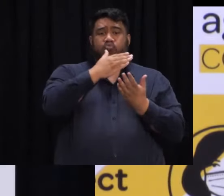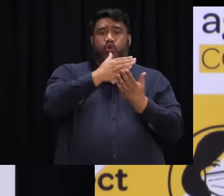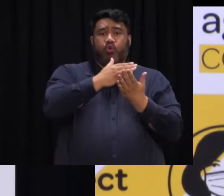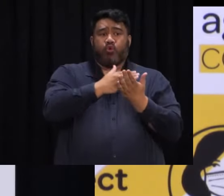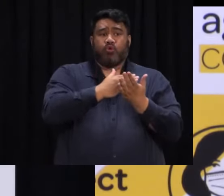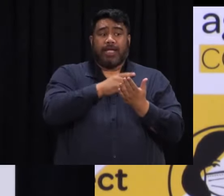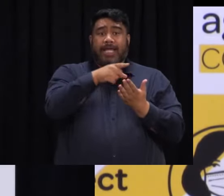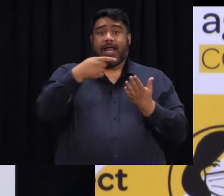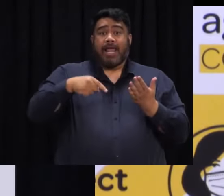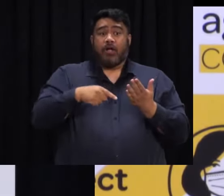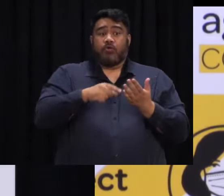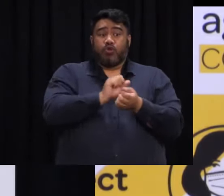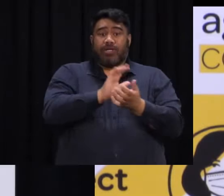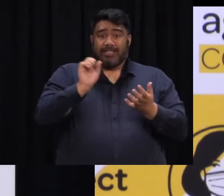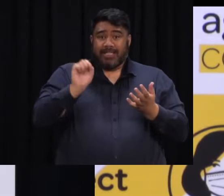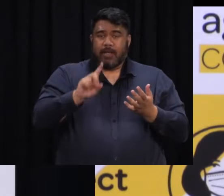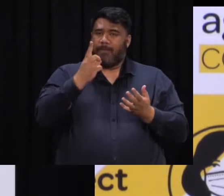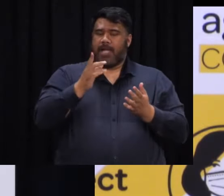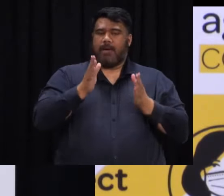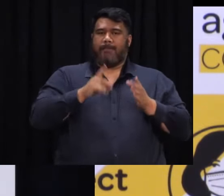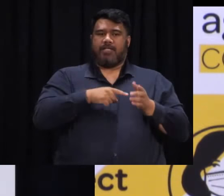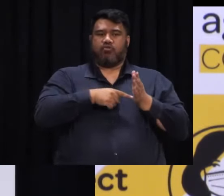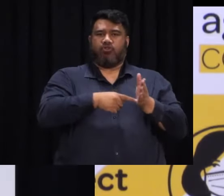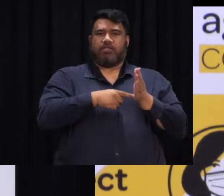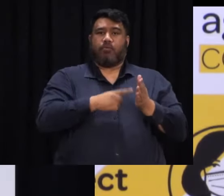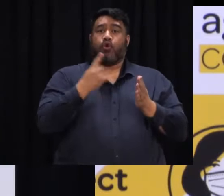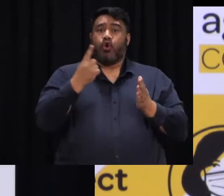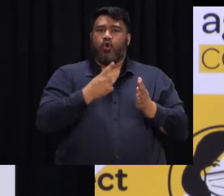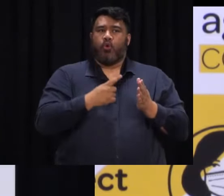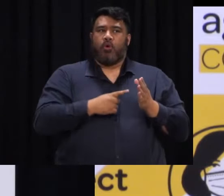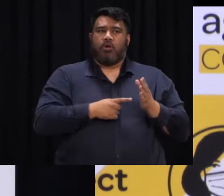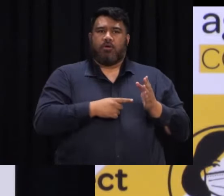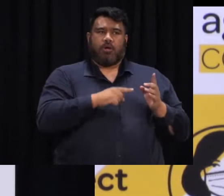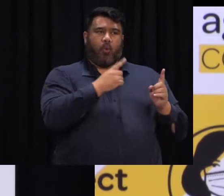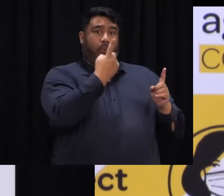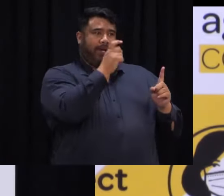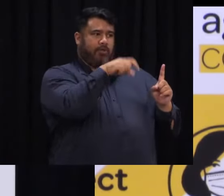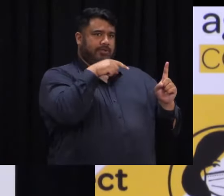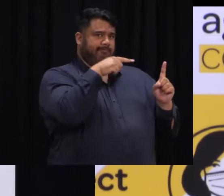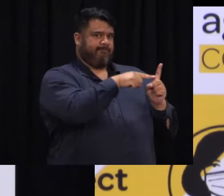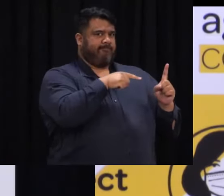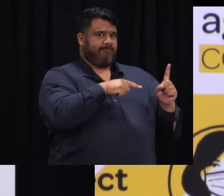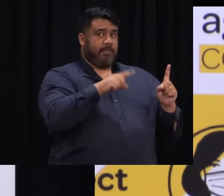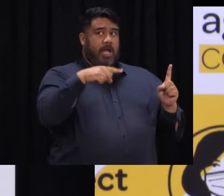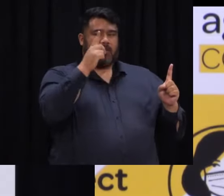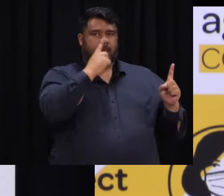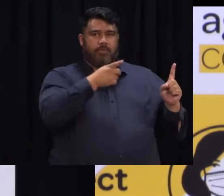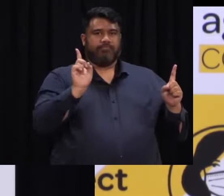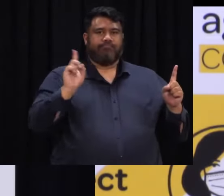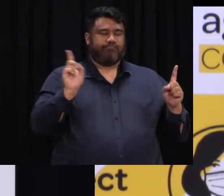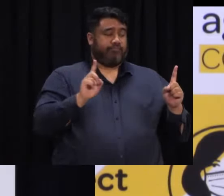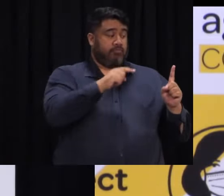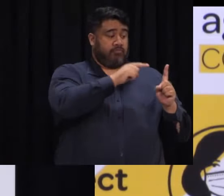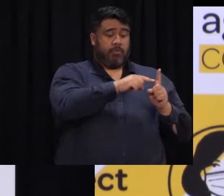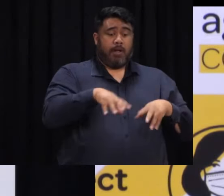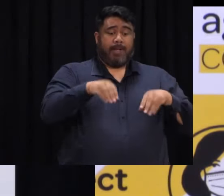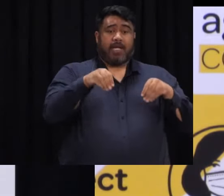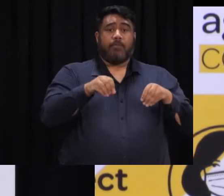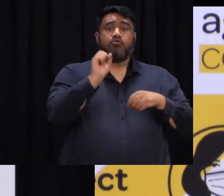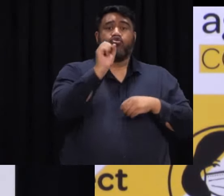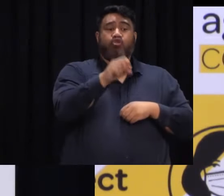be transported by a specified person to their residence for their